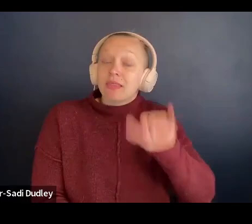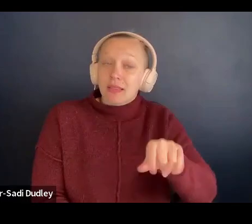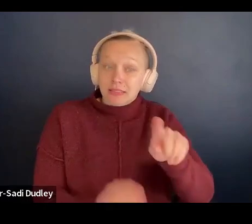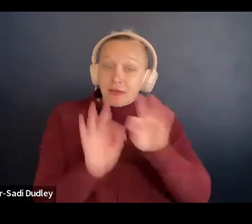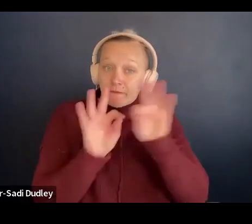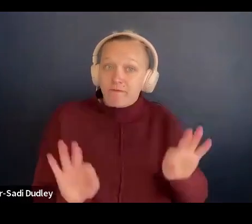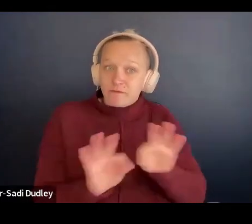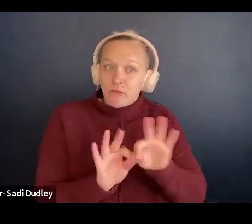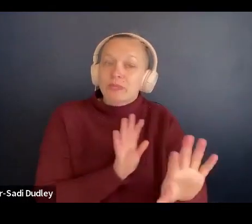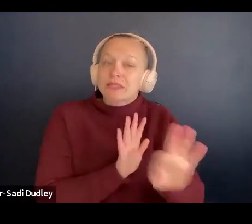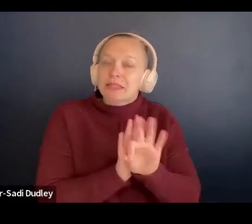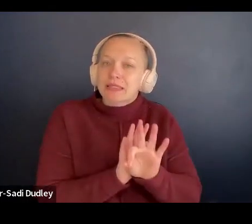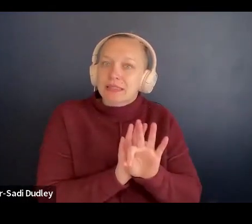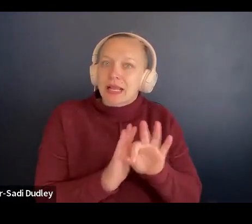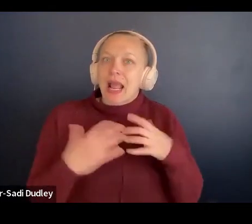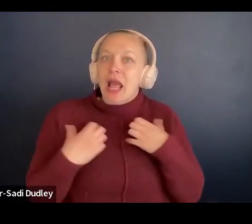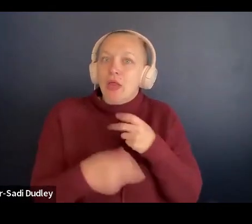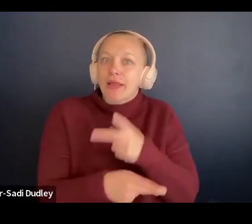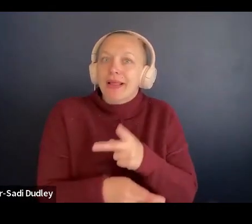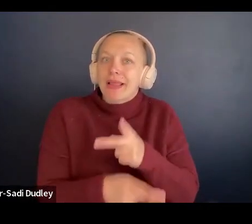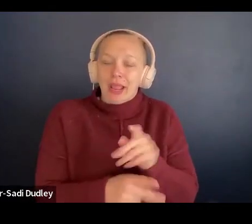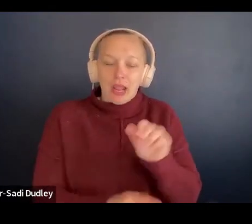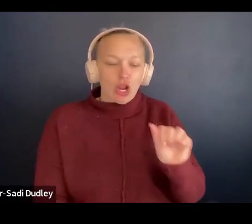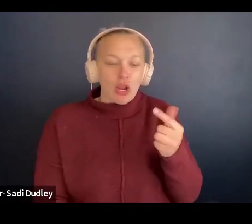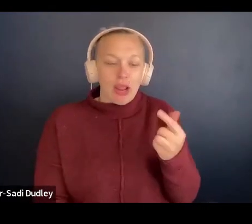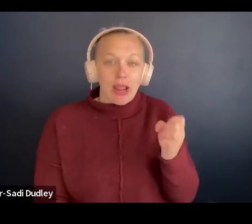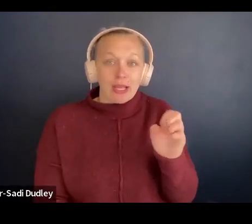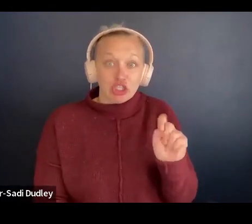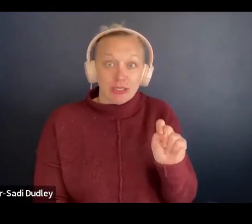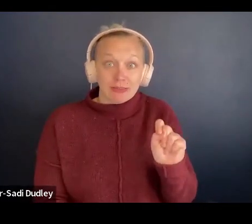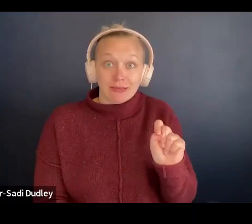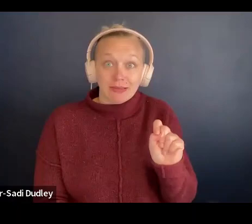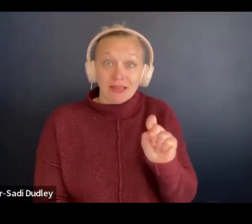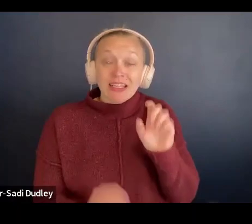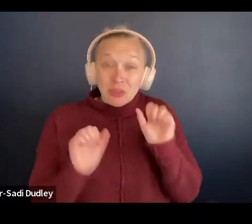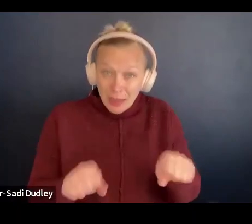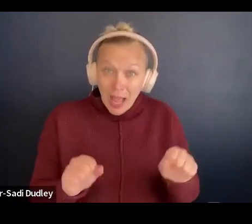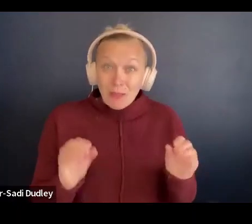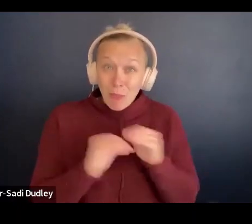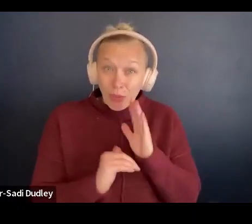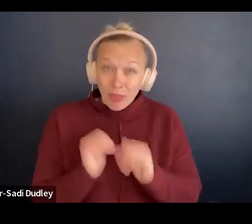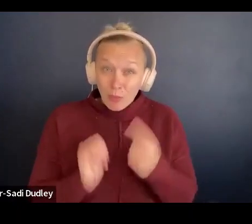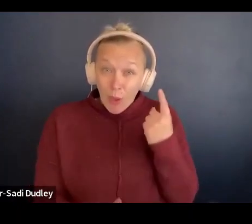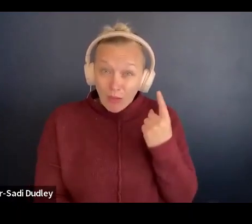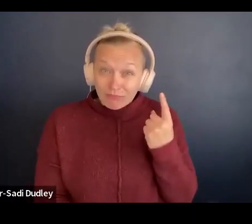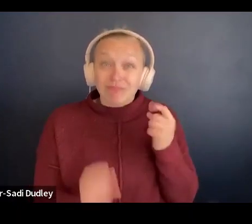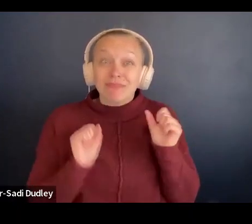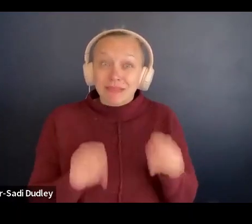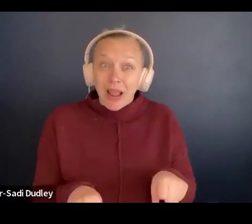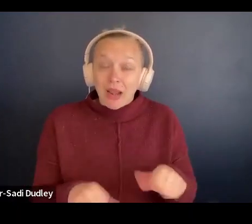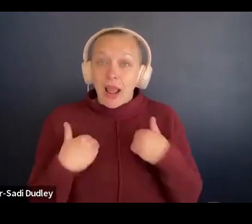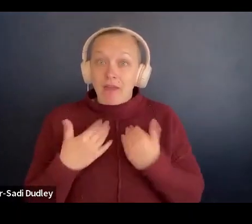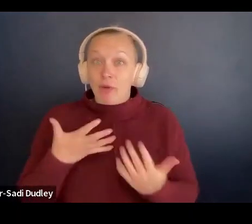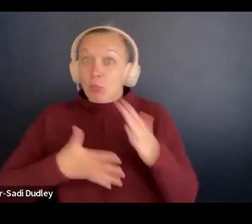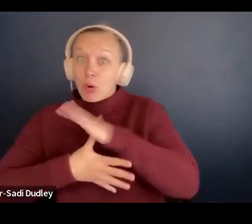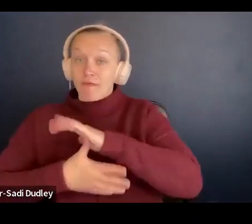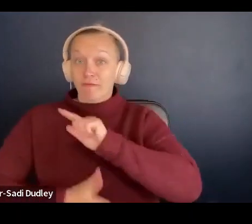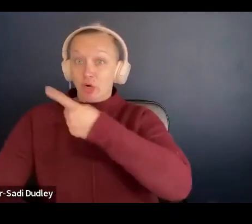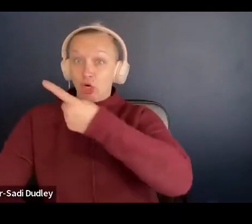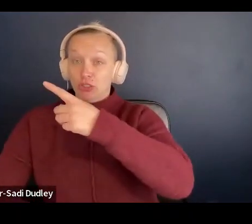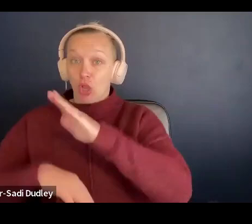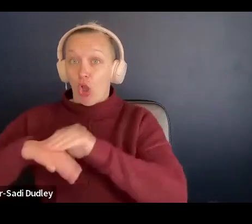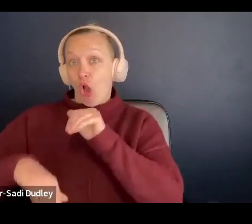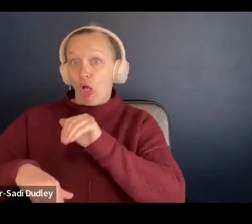agent. So you can actually elect more than one. So you can have a primary healthcare agent. You can also have